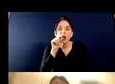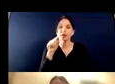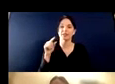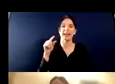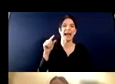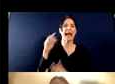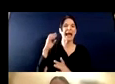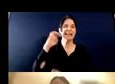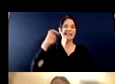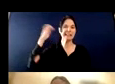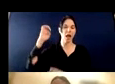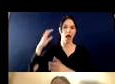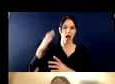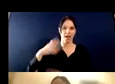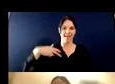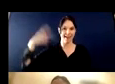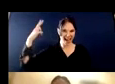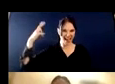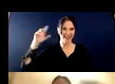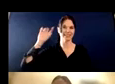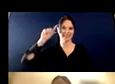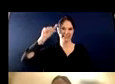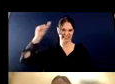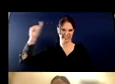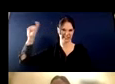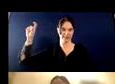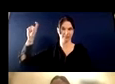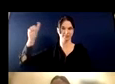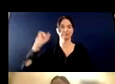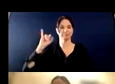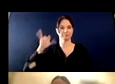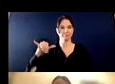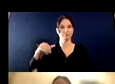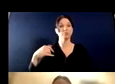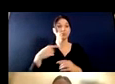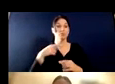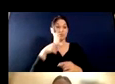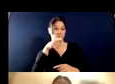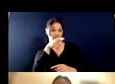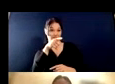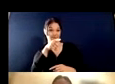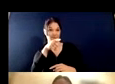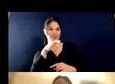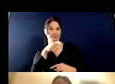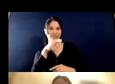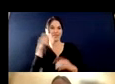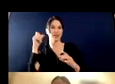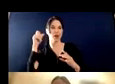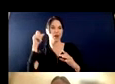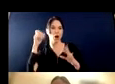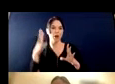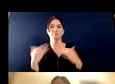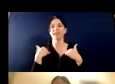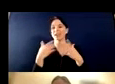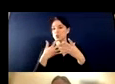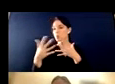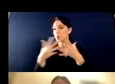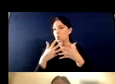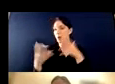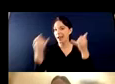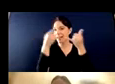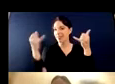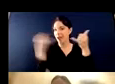high pitched sound like that. So I marked this particular audiogram with gray lines